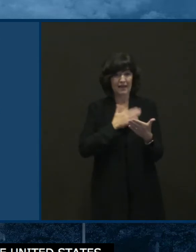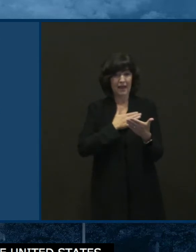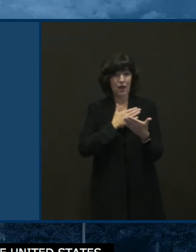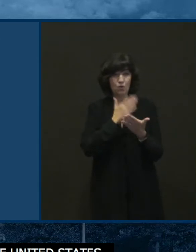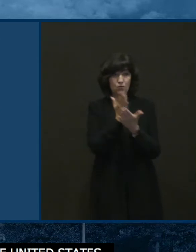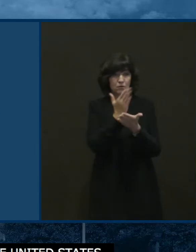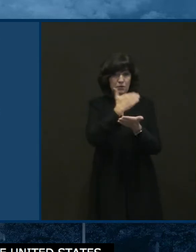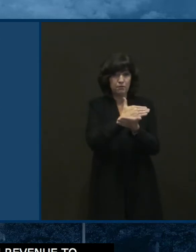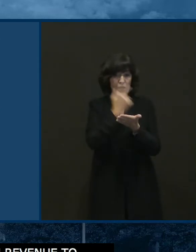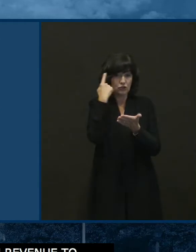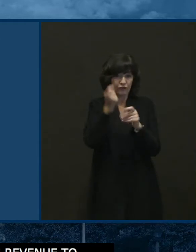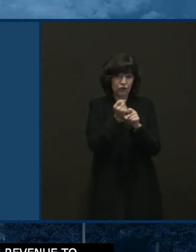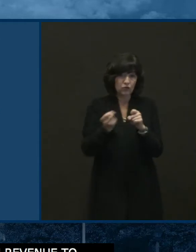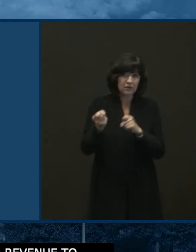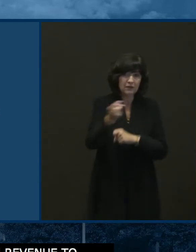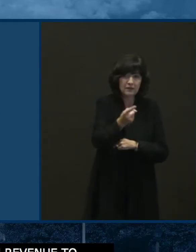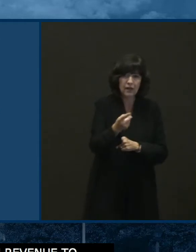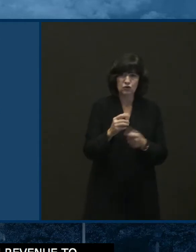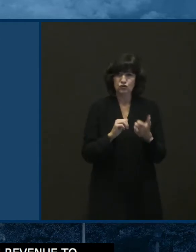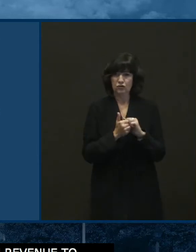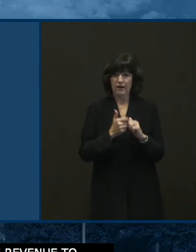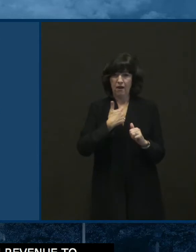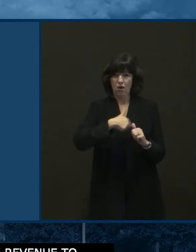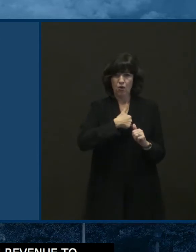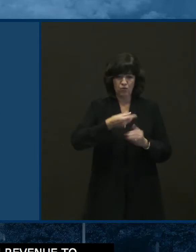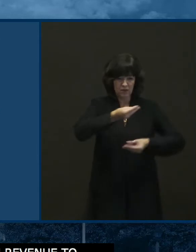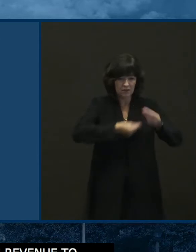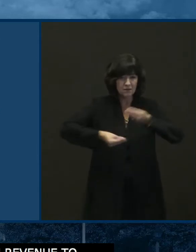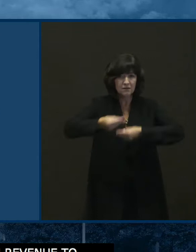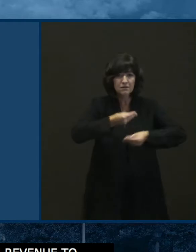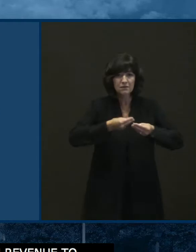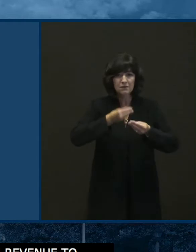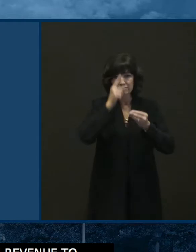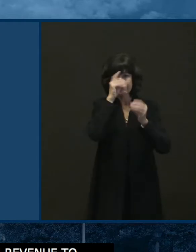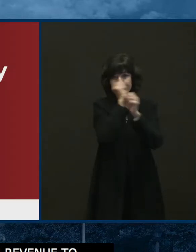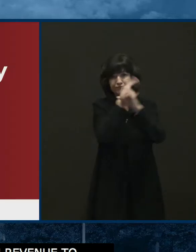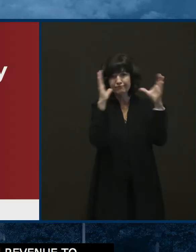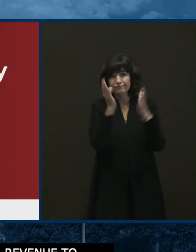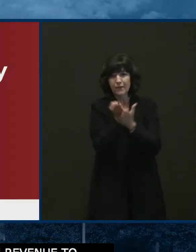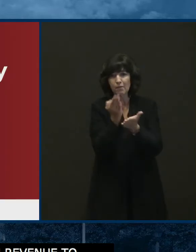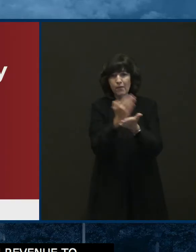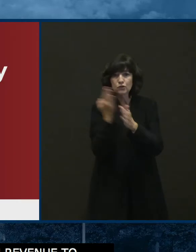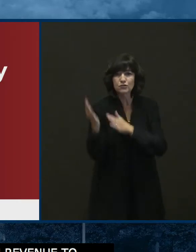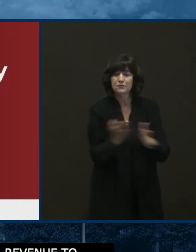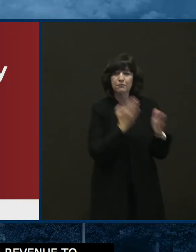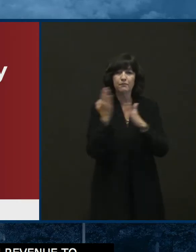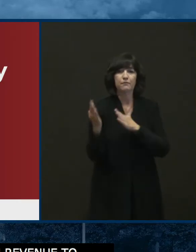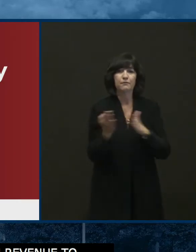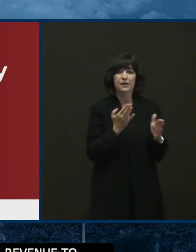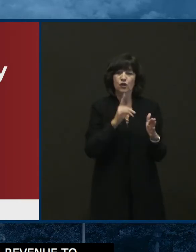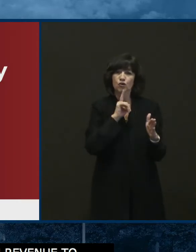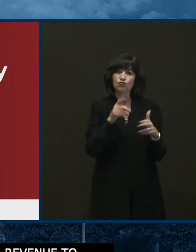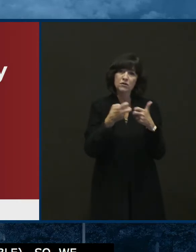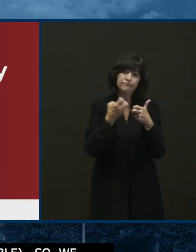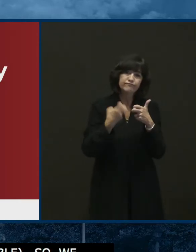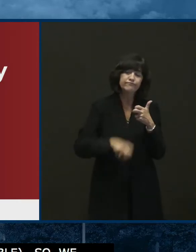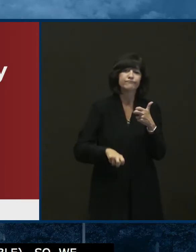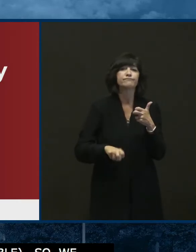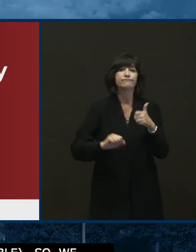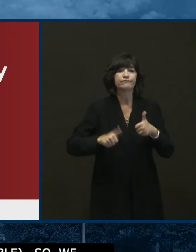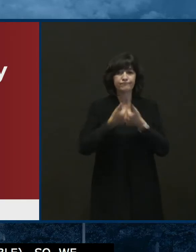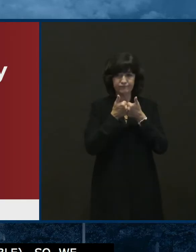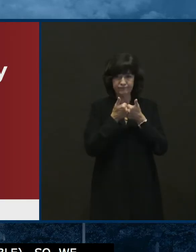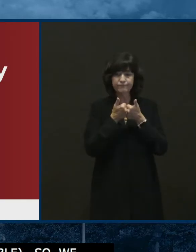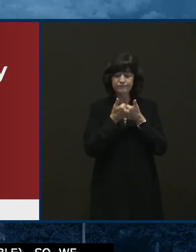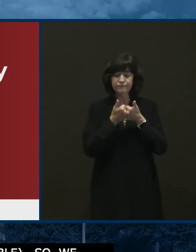year extremely difficult. So we've got a whole team with us today, starting off with our Director of the Division of Public